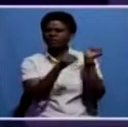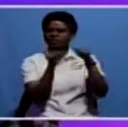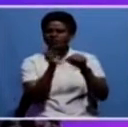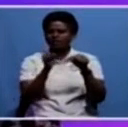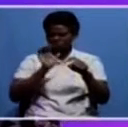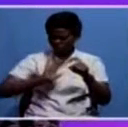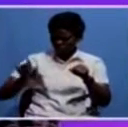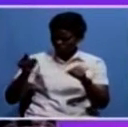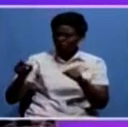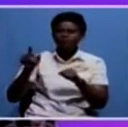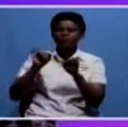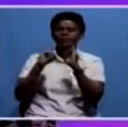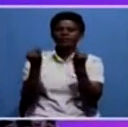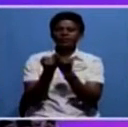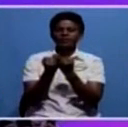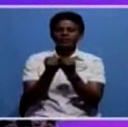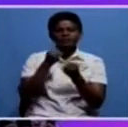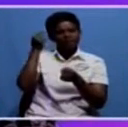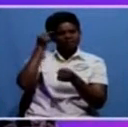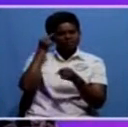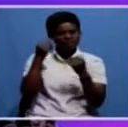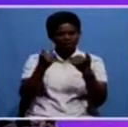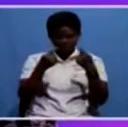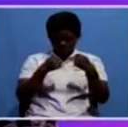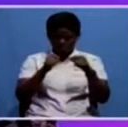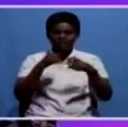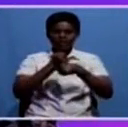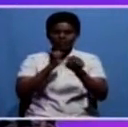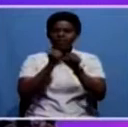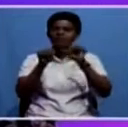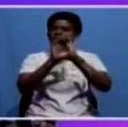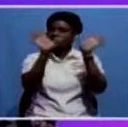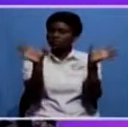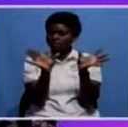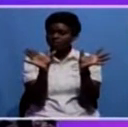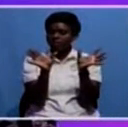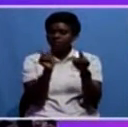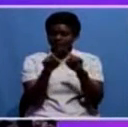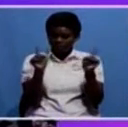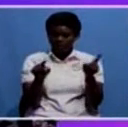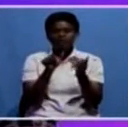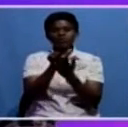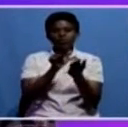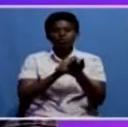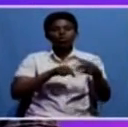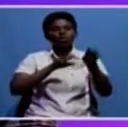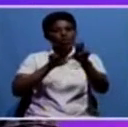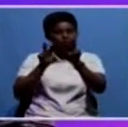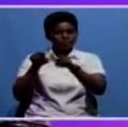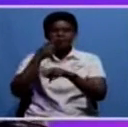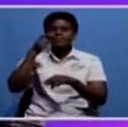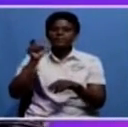There is no agitation. Government is just trying to make it very clear that the law must be observed. First of